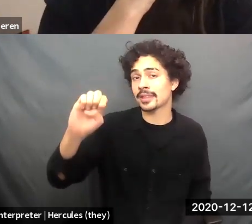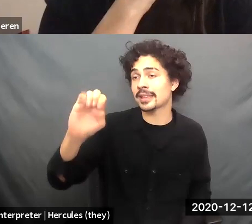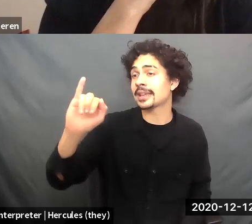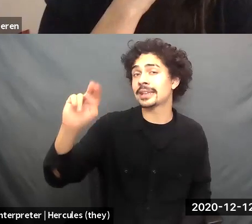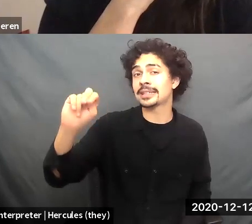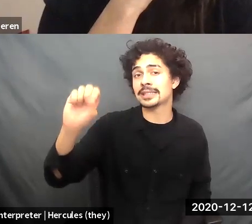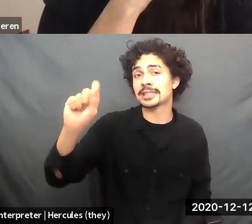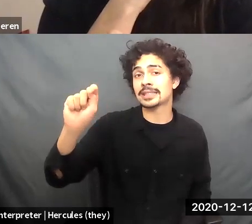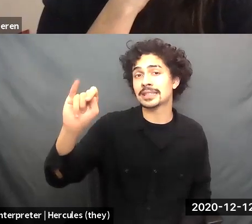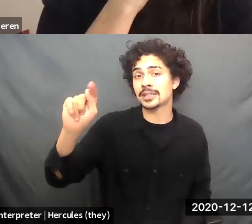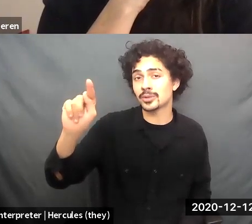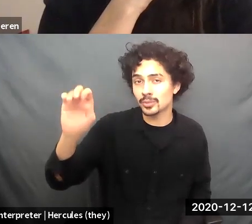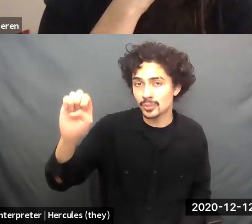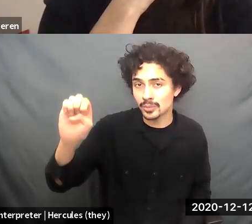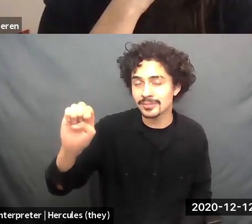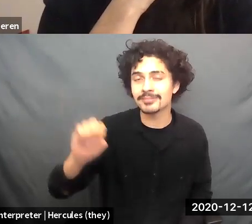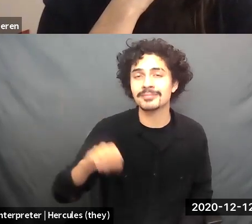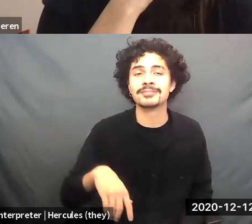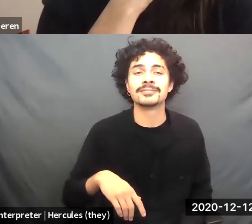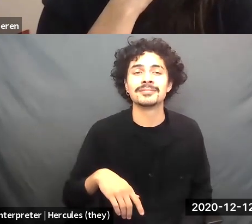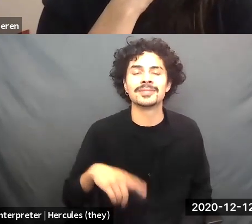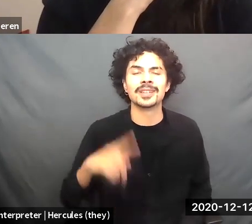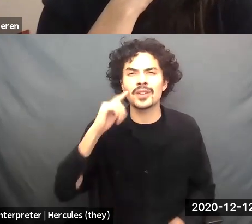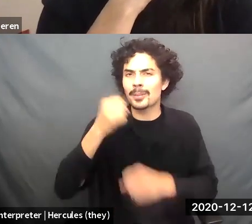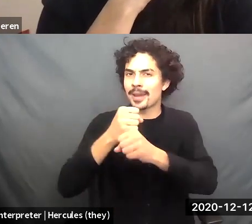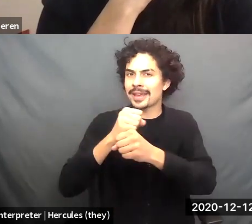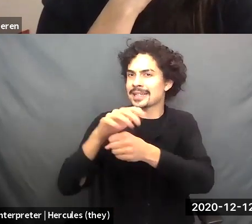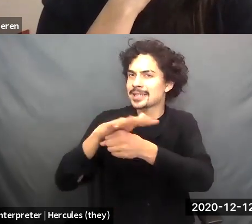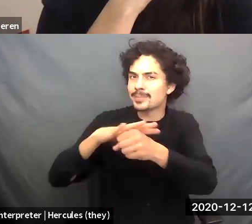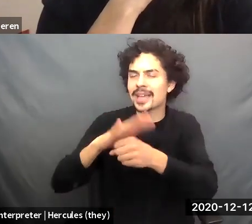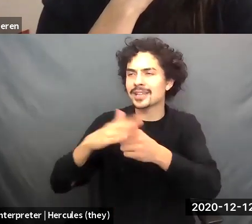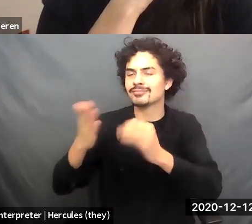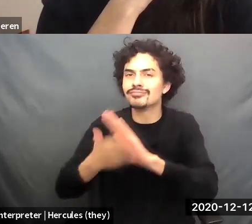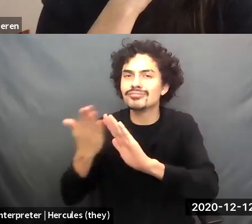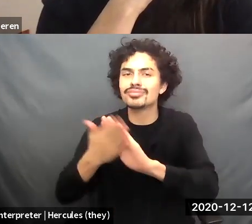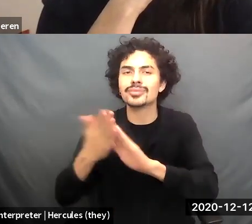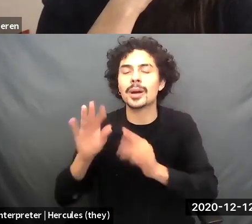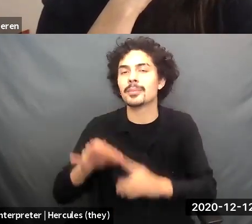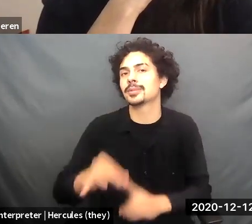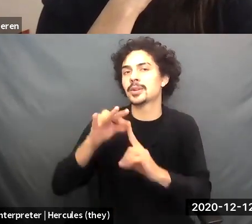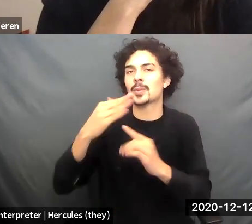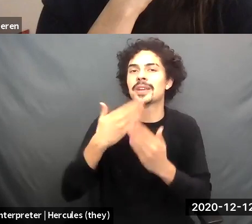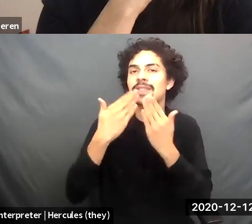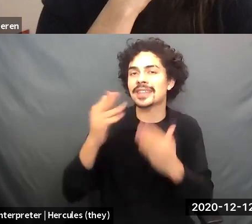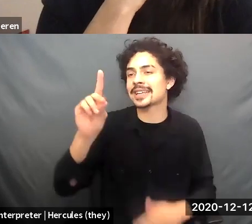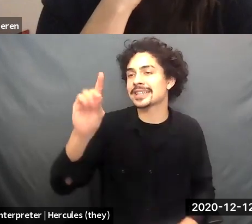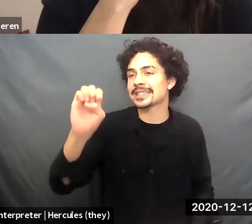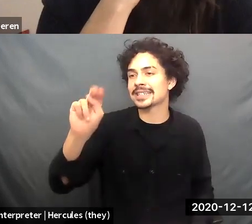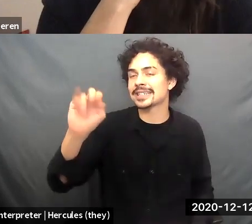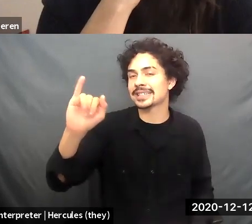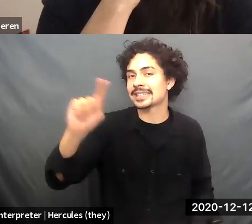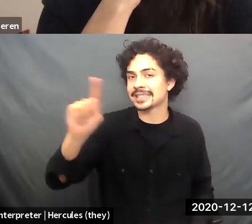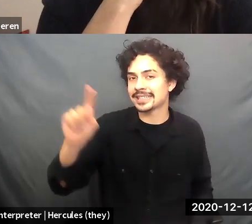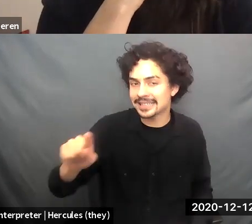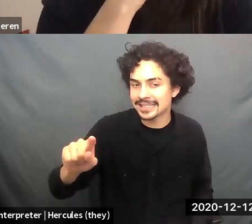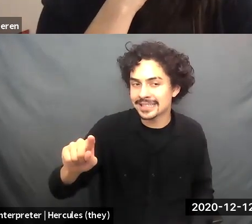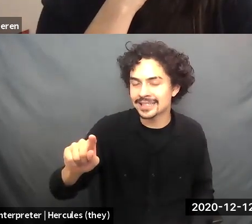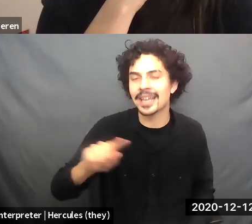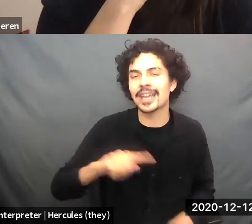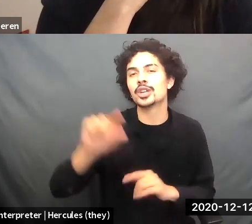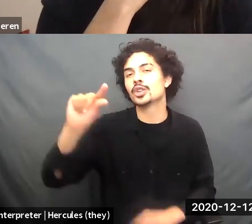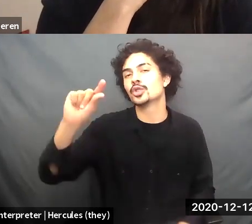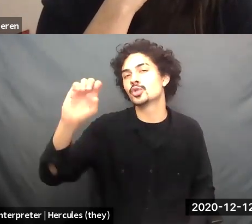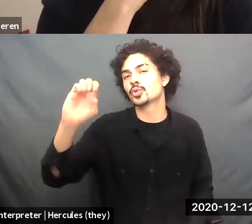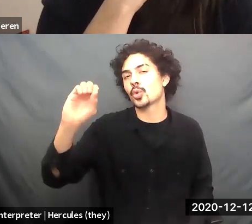these conversations and for making space for them. Um, particularly we want to thank Denise Sertkol and George Schumacher.